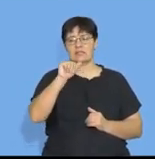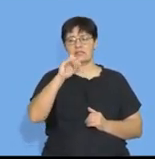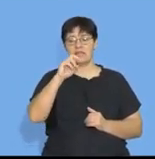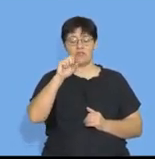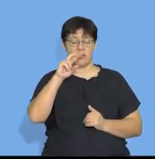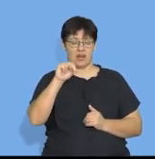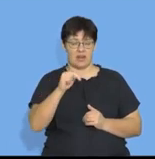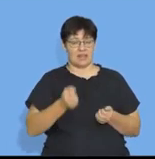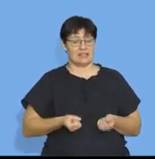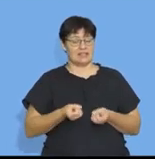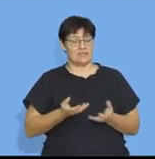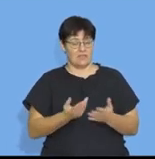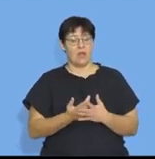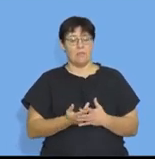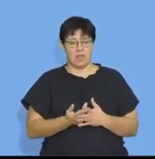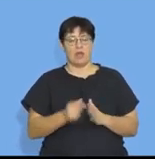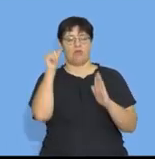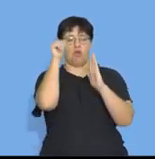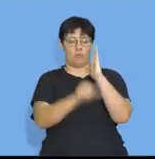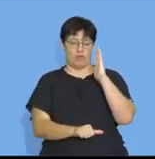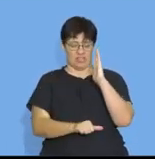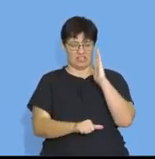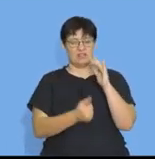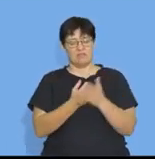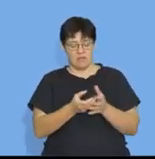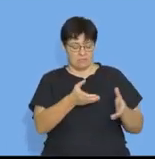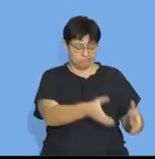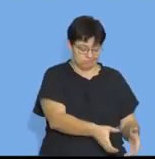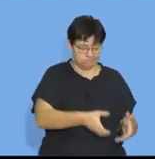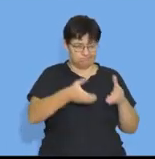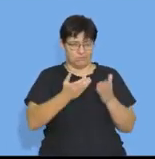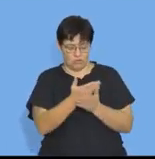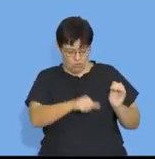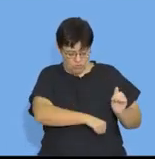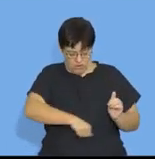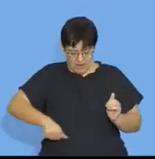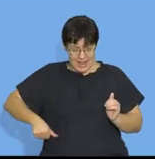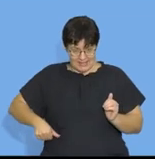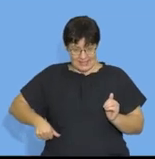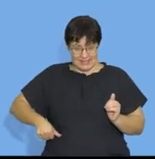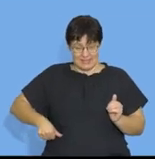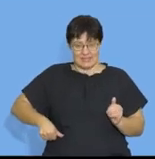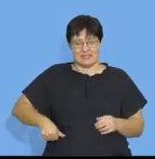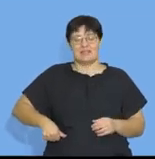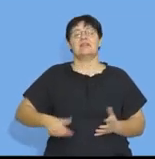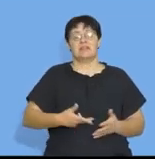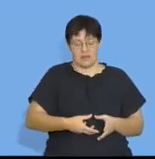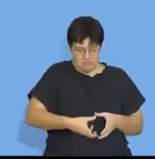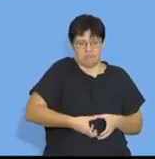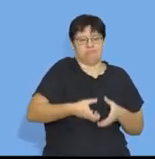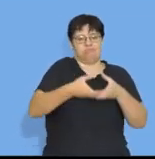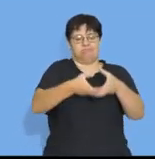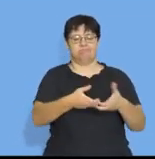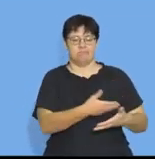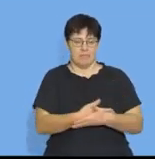delivery where a surgical procedure is used to deliver a baby through an incision or a cut in the abdomen and the